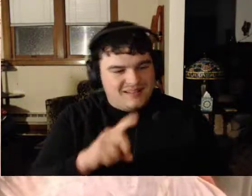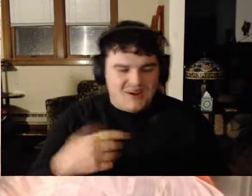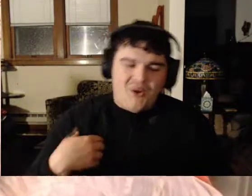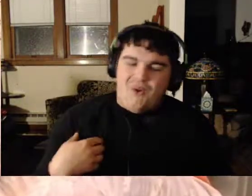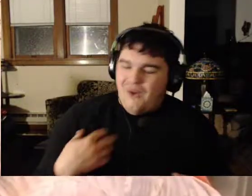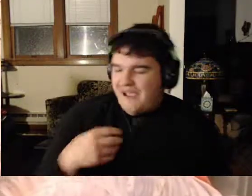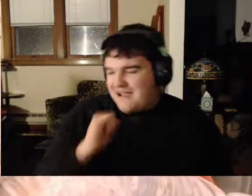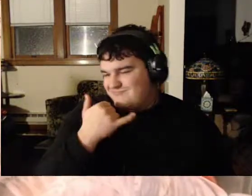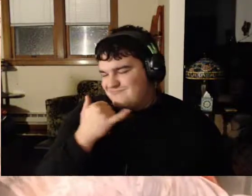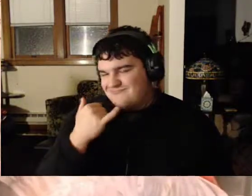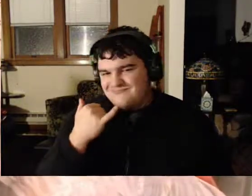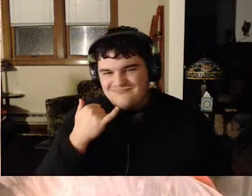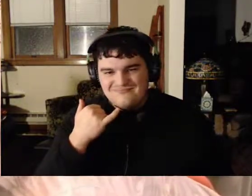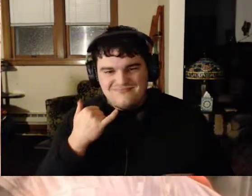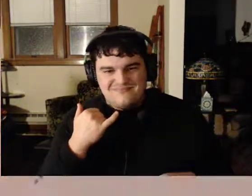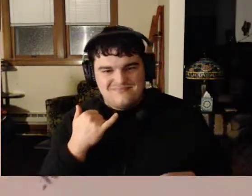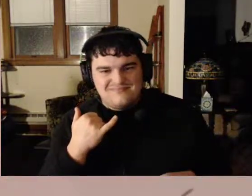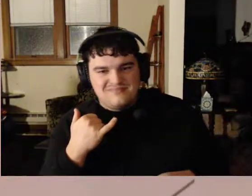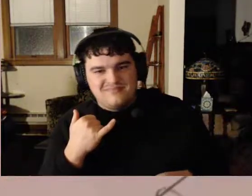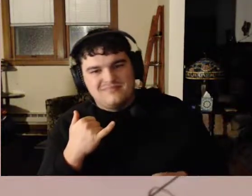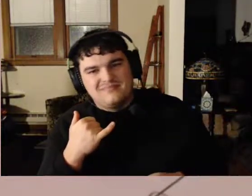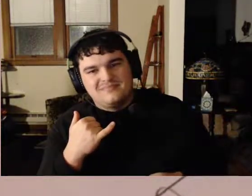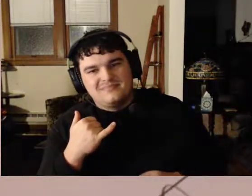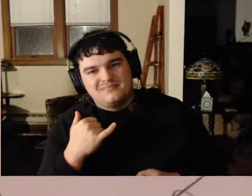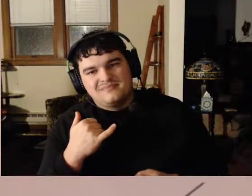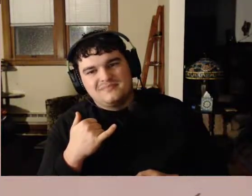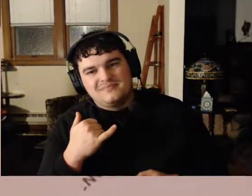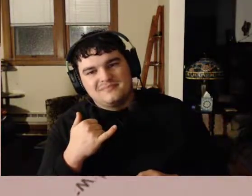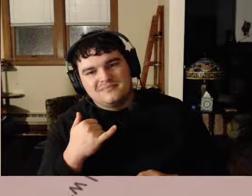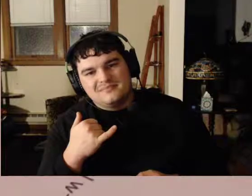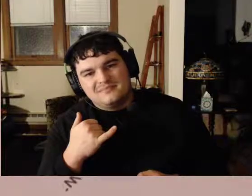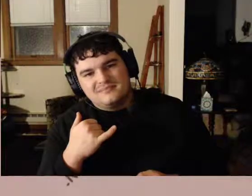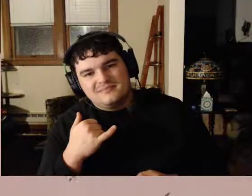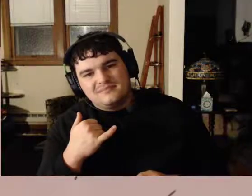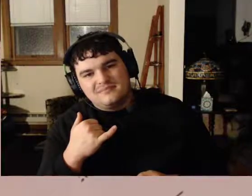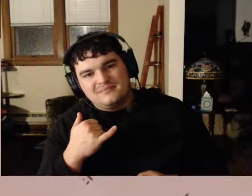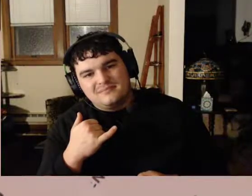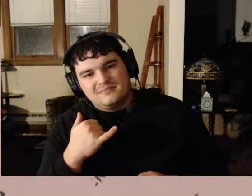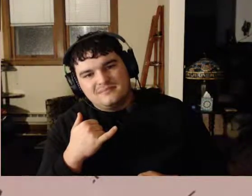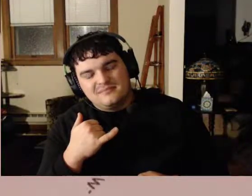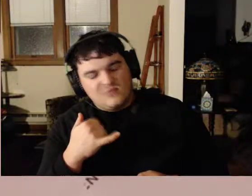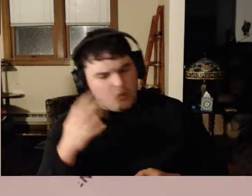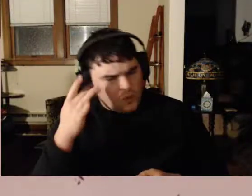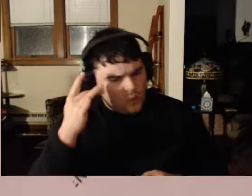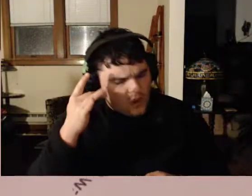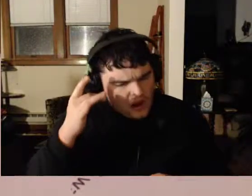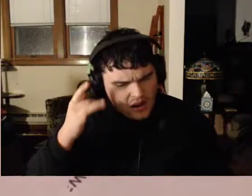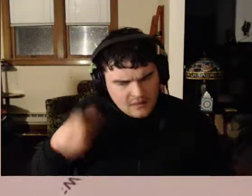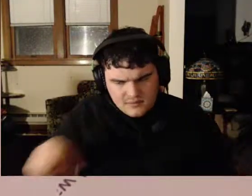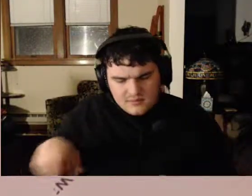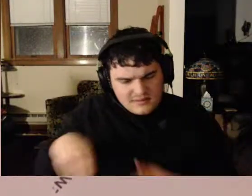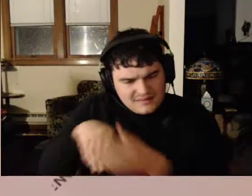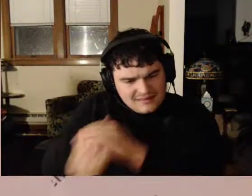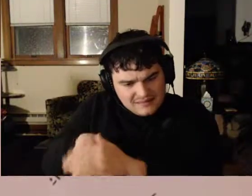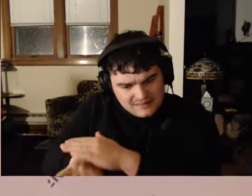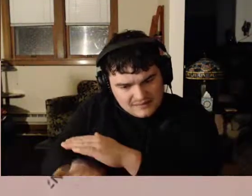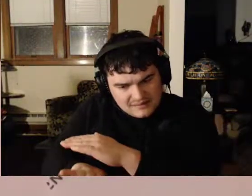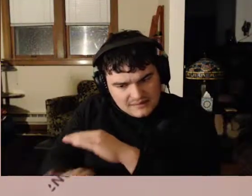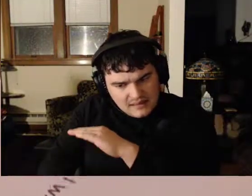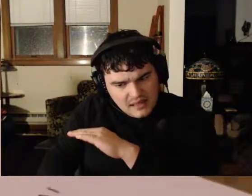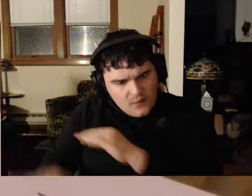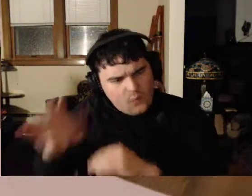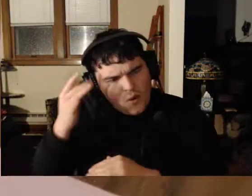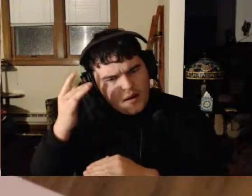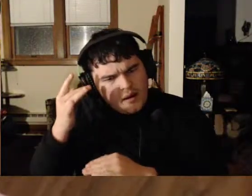Cat should stay. S-T-A. I know you have lots of. And why should they stay inside? It tells you right there. For his